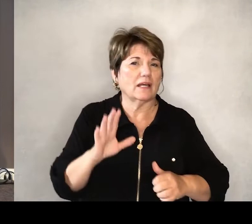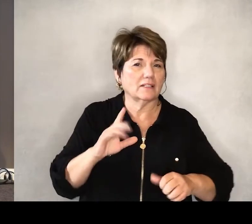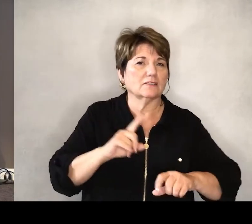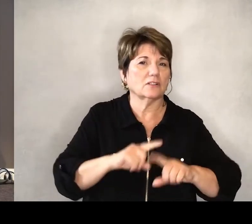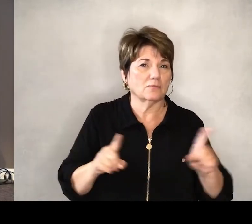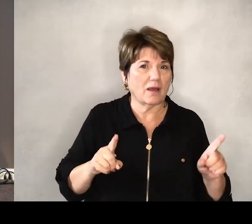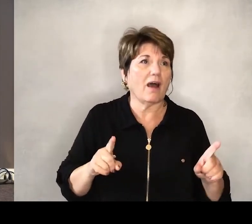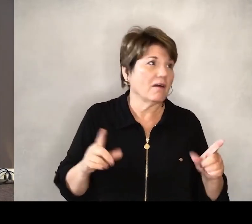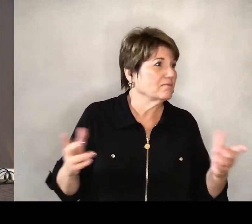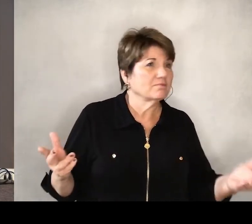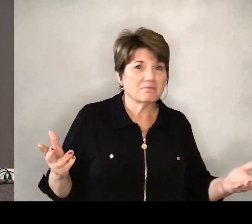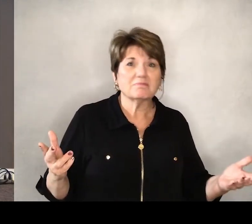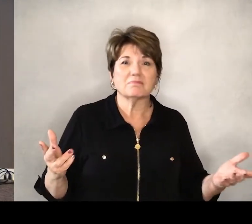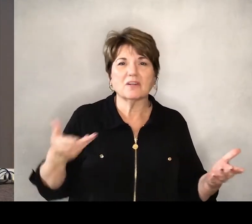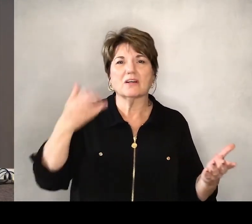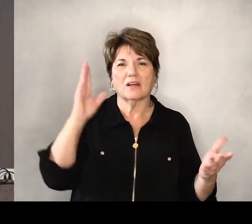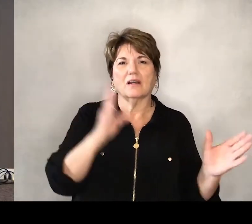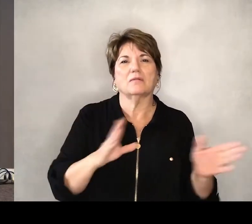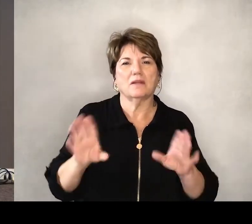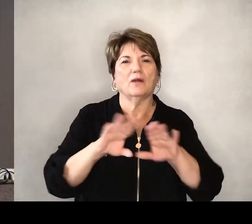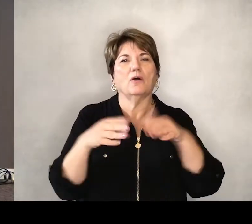But I ended up being here.